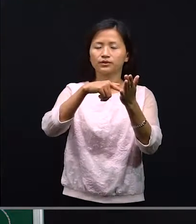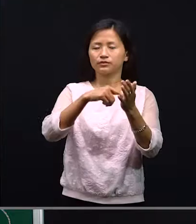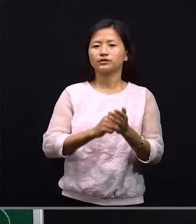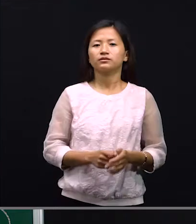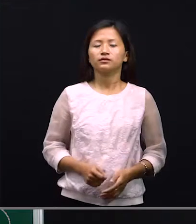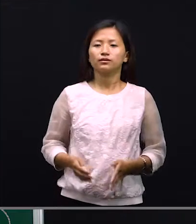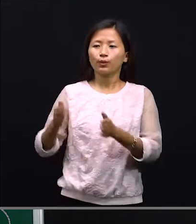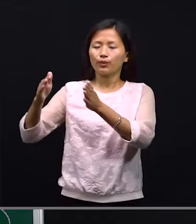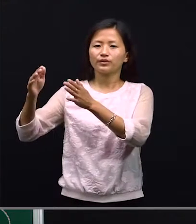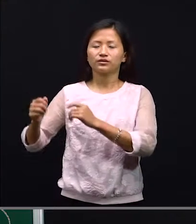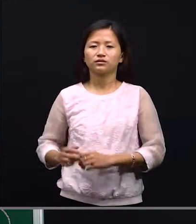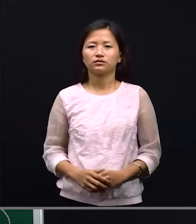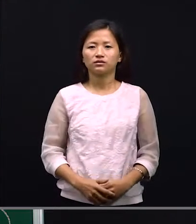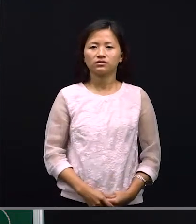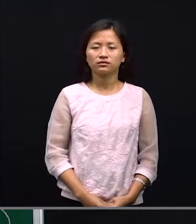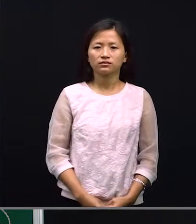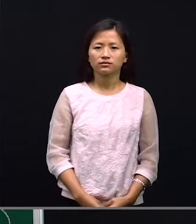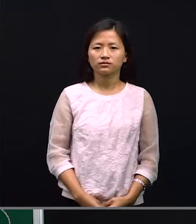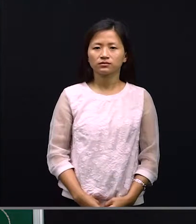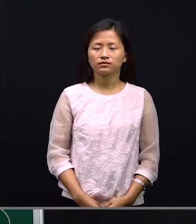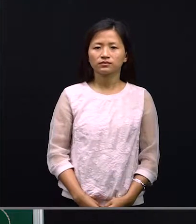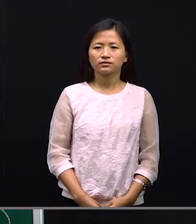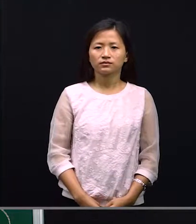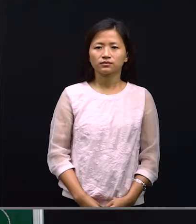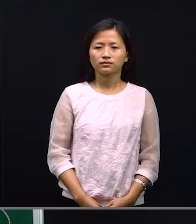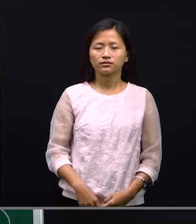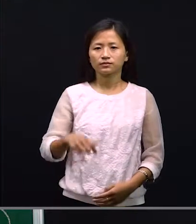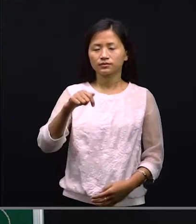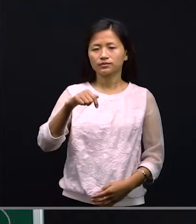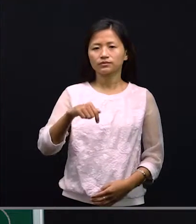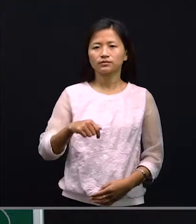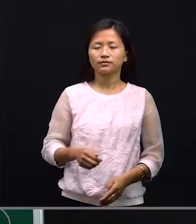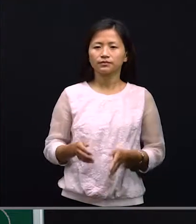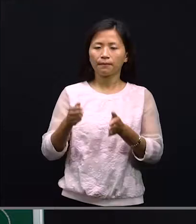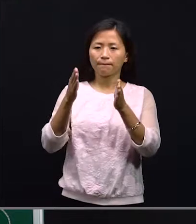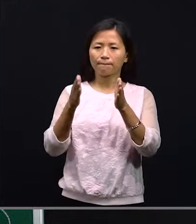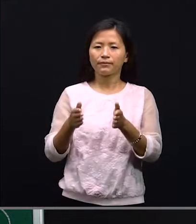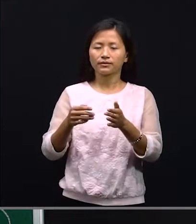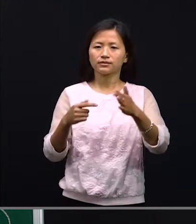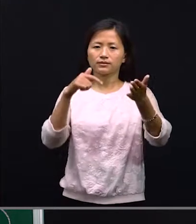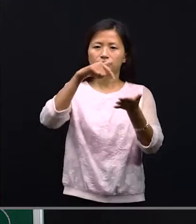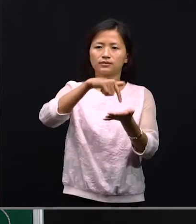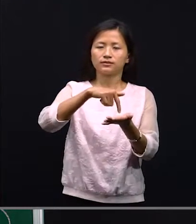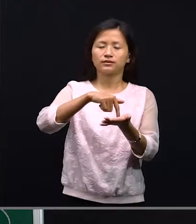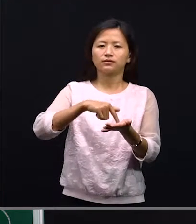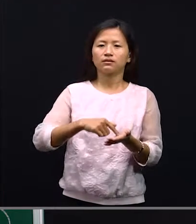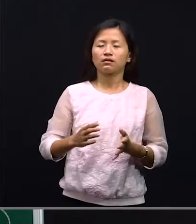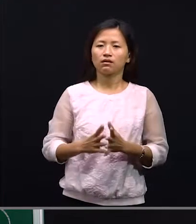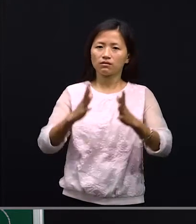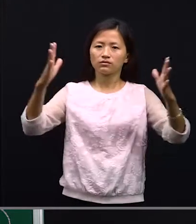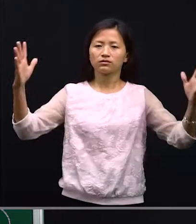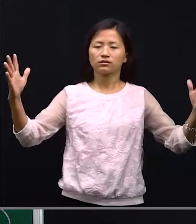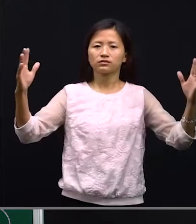mountain range, the second one is the middle mountain range. Now here the middle mountain range is the largest and